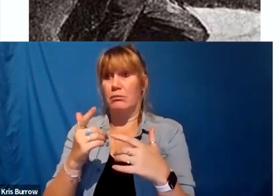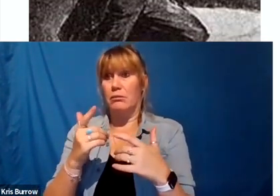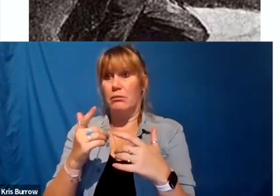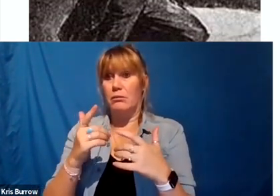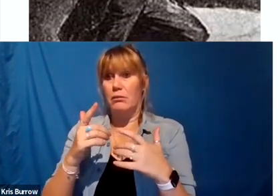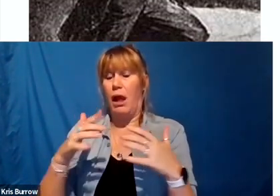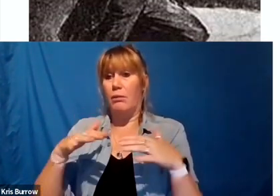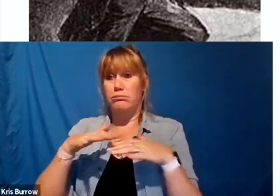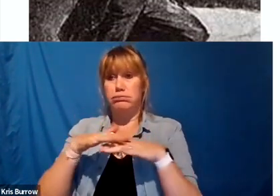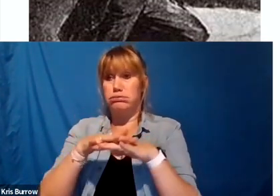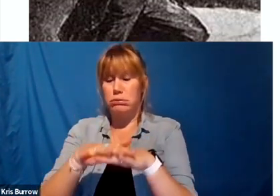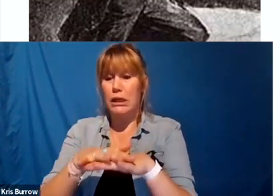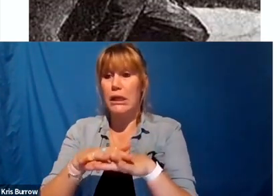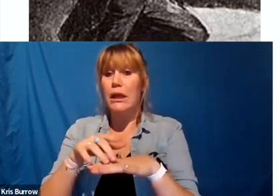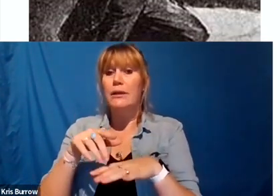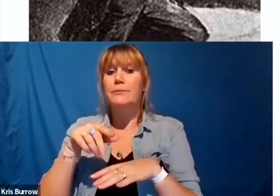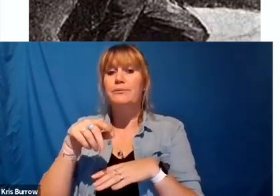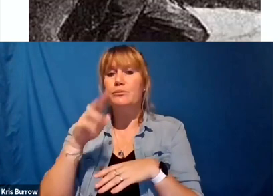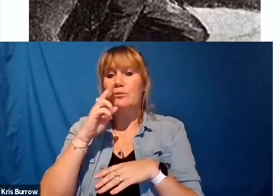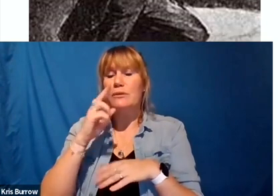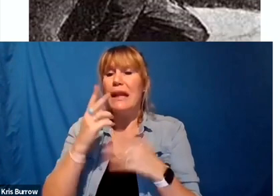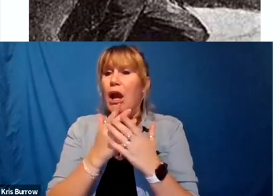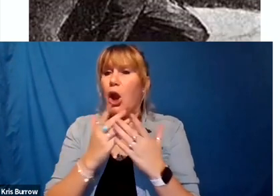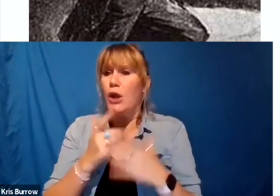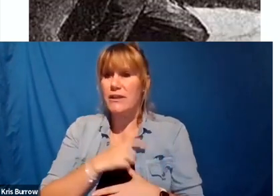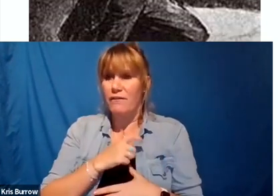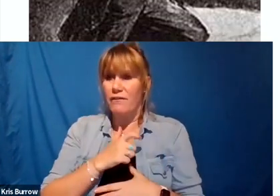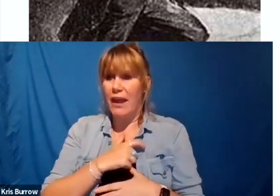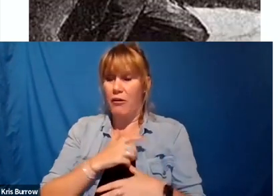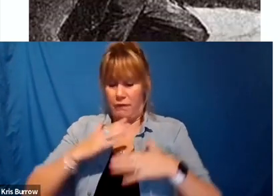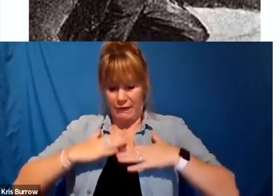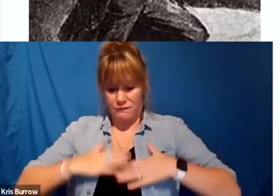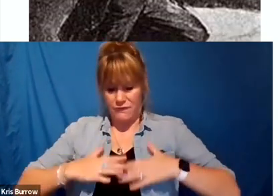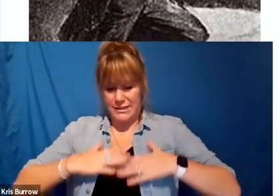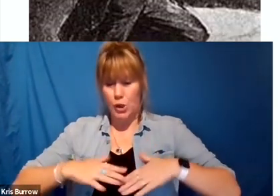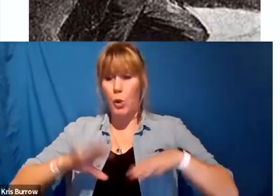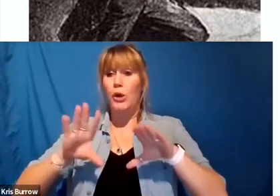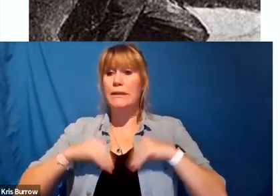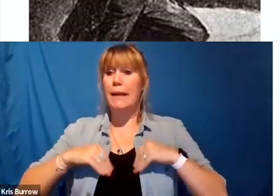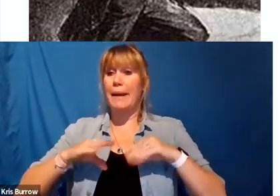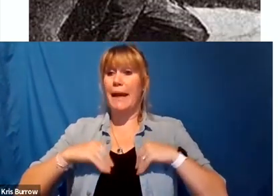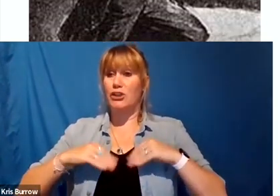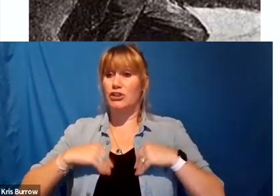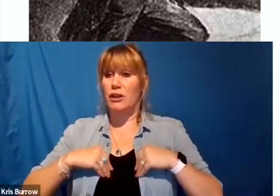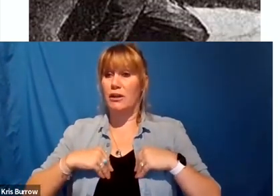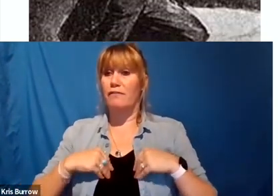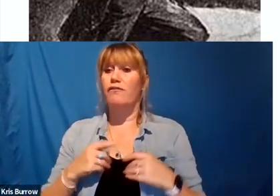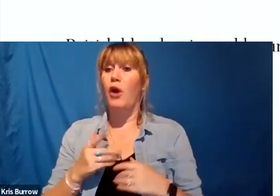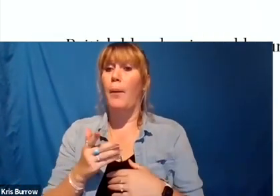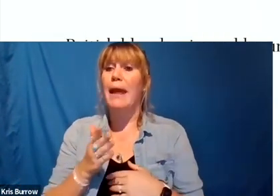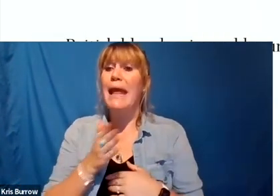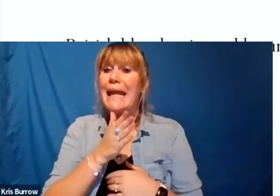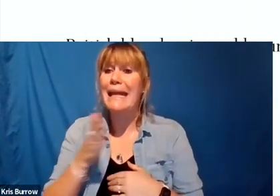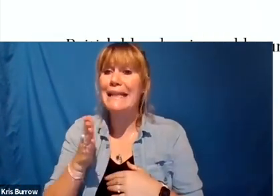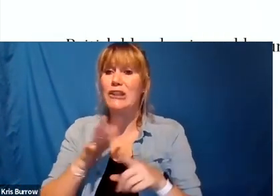mythos, you can see a lot of fear of the physical contamination brought from Eastern cultures.